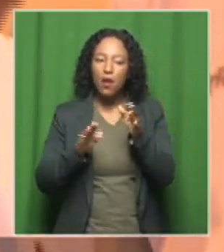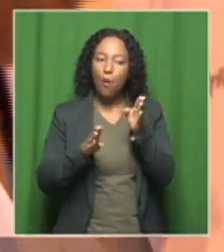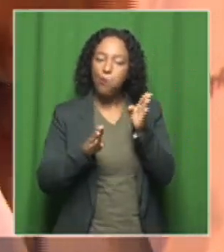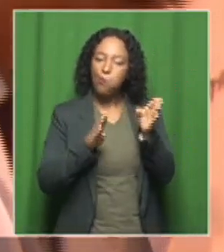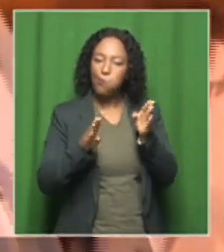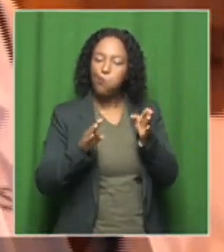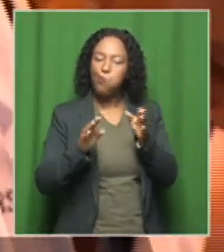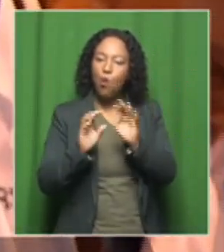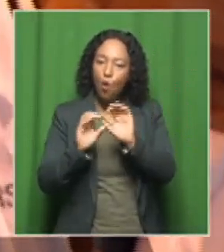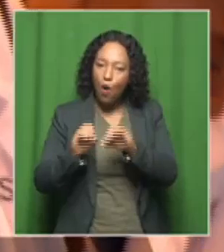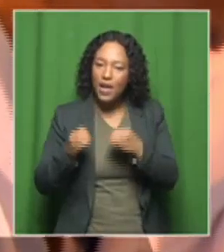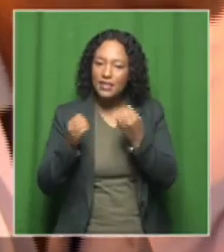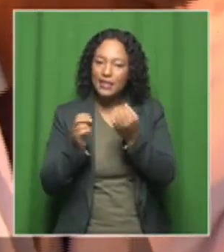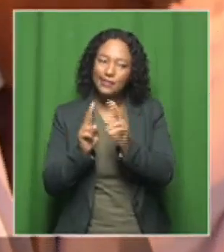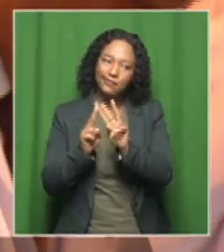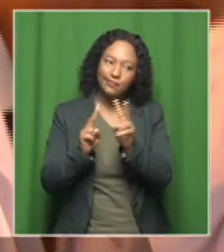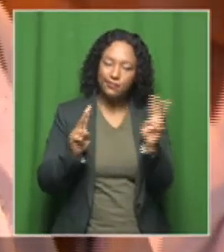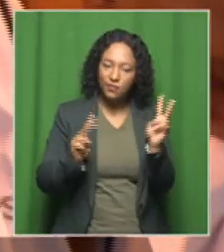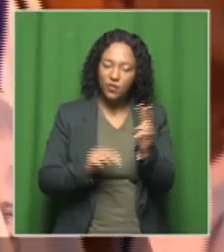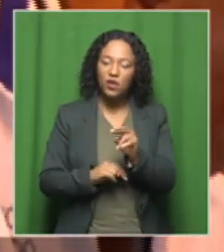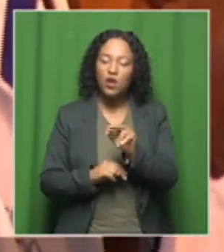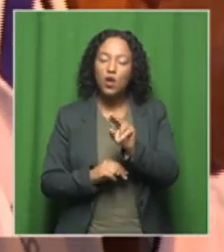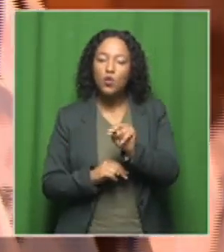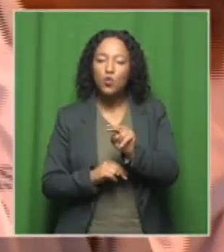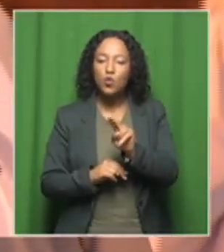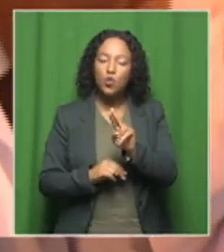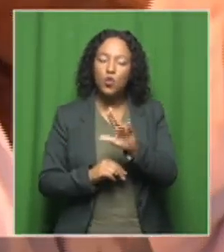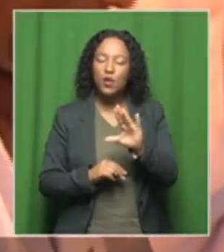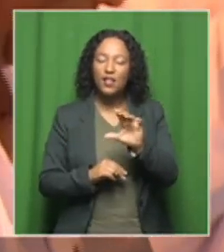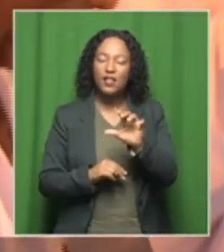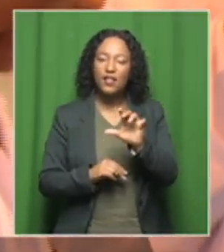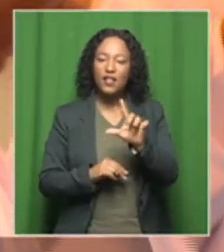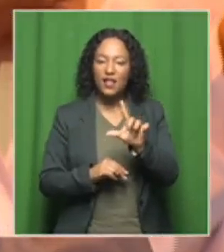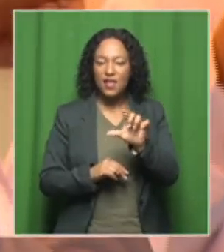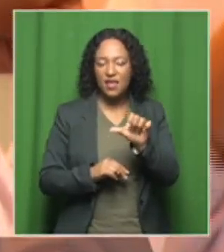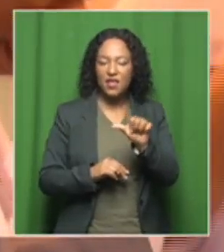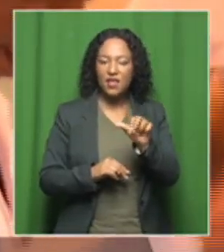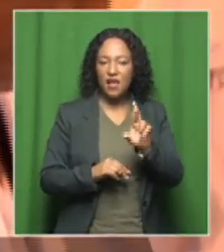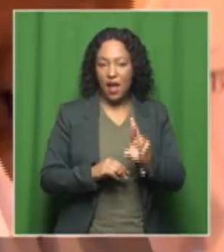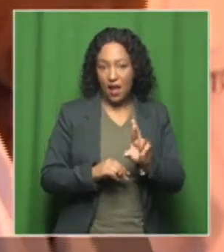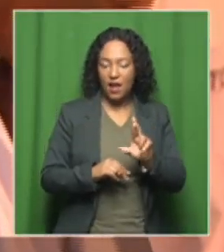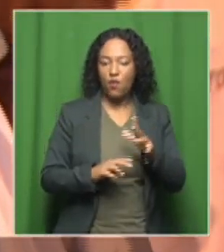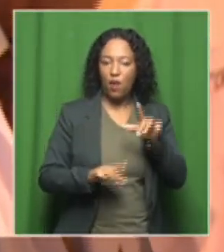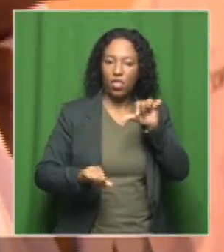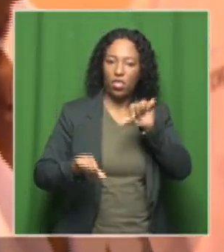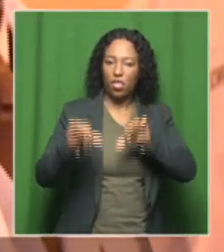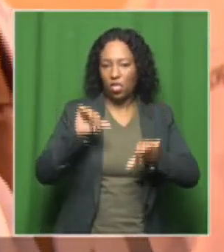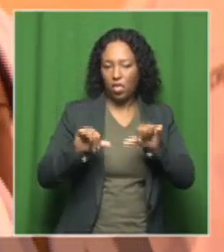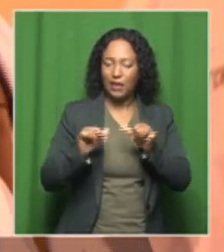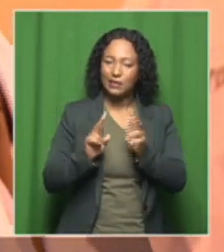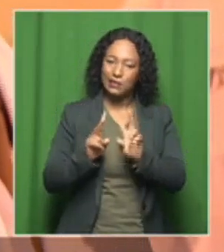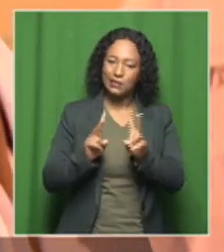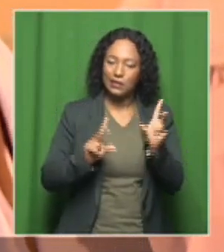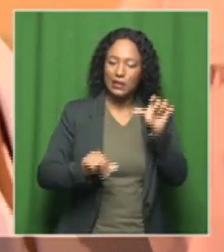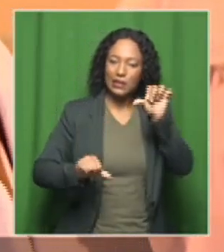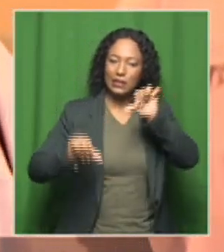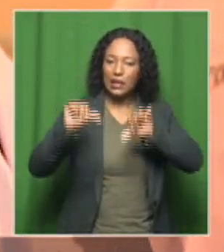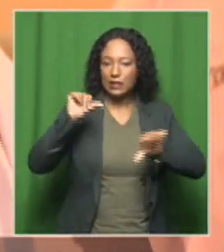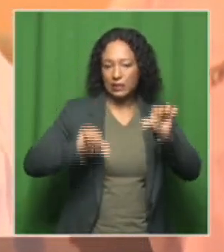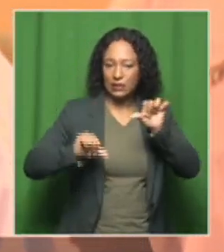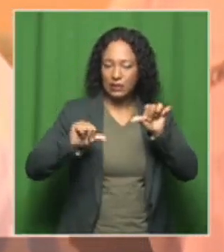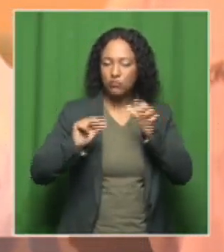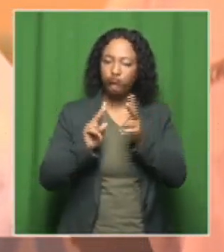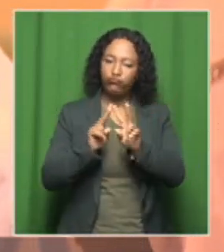entities within the nuclear space, government here as well, the private sector here as well, in terms of everything else that speaks nuclear. I'm going